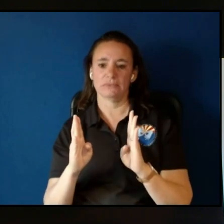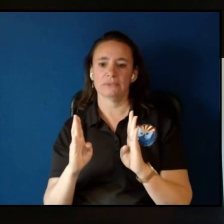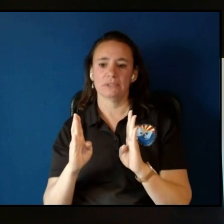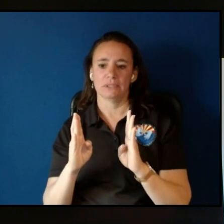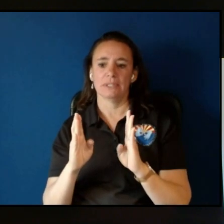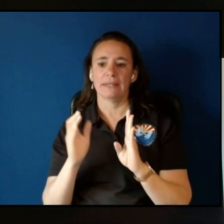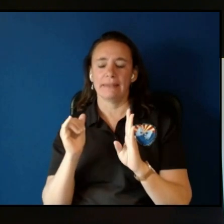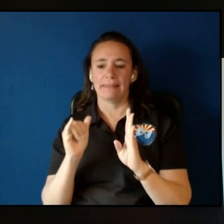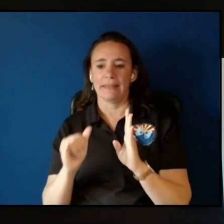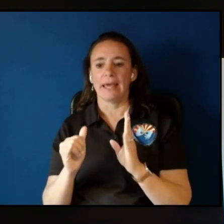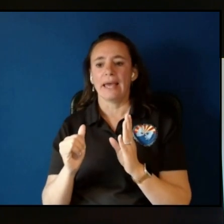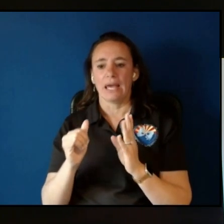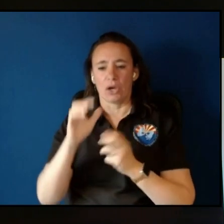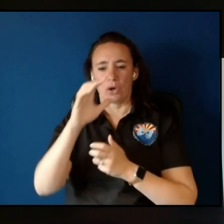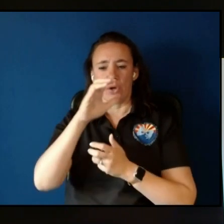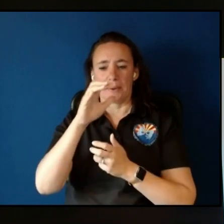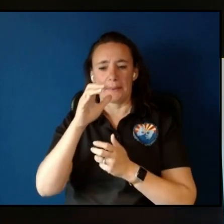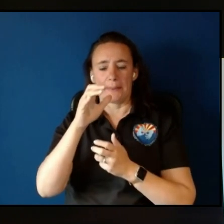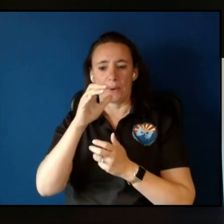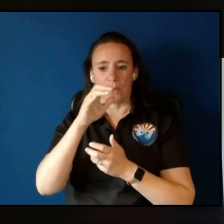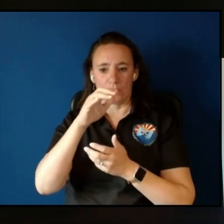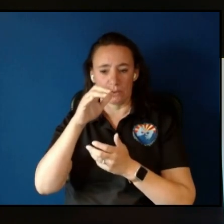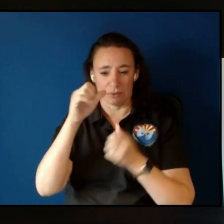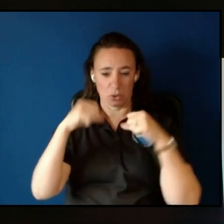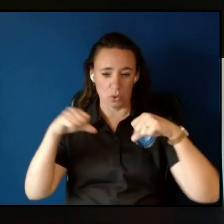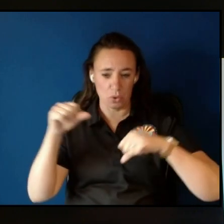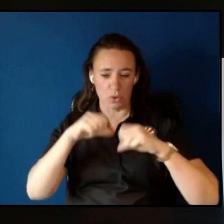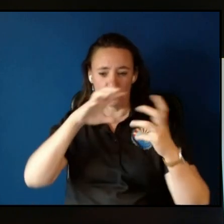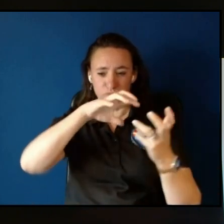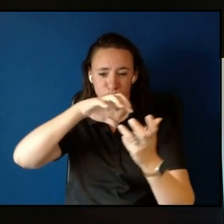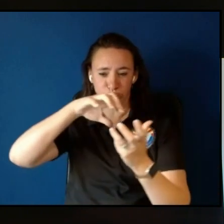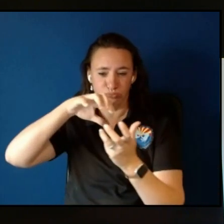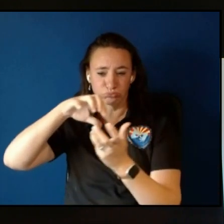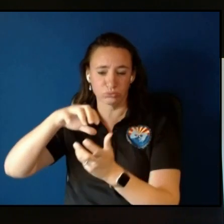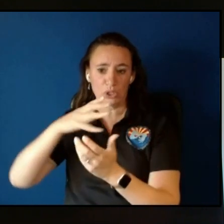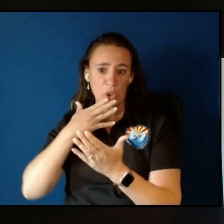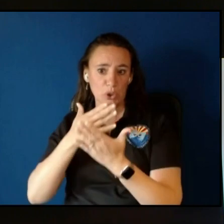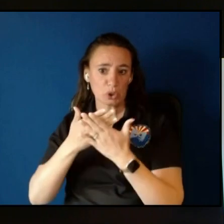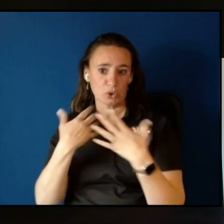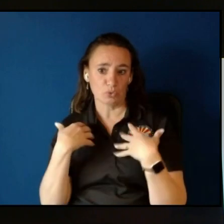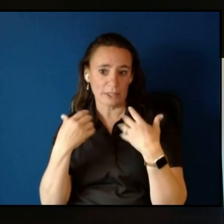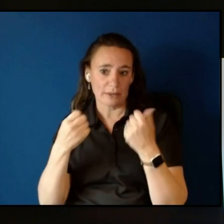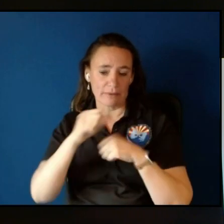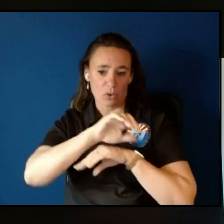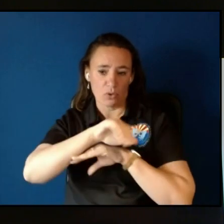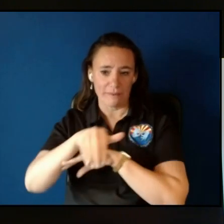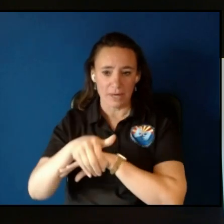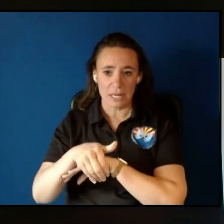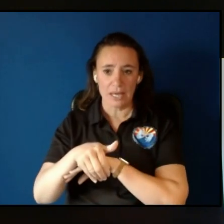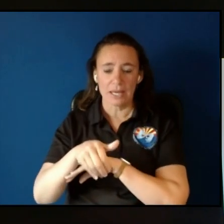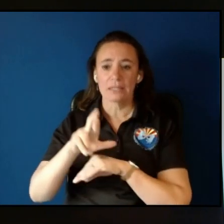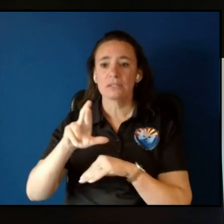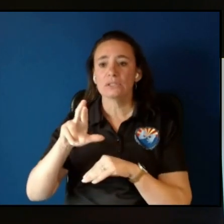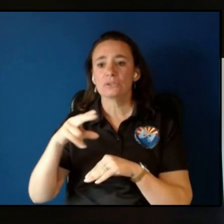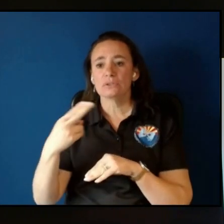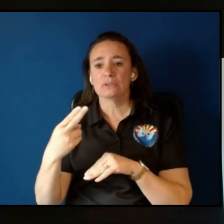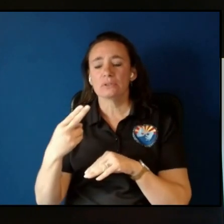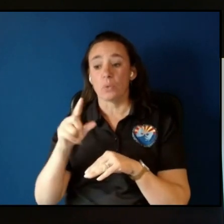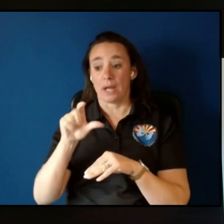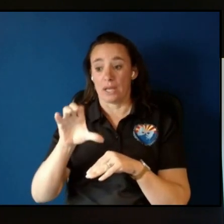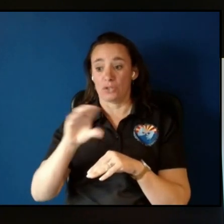cold front move in, and that gave us a period of really good recoveries at night where the relative humidity got up to 100%, which